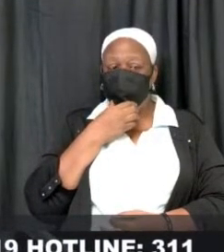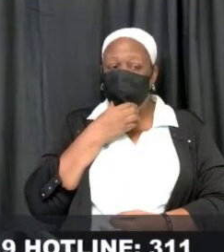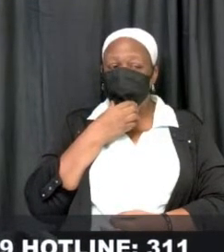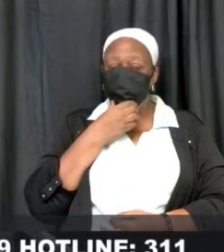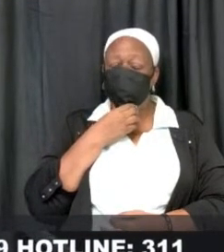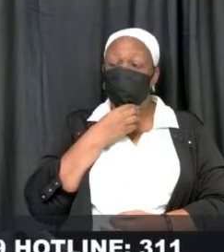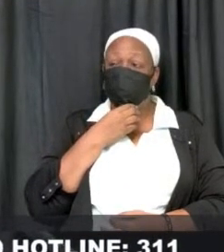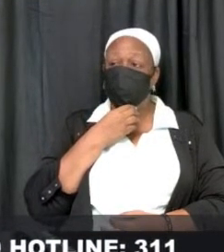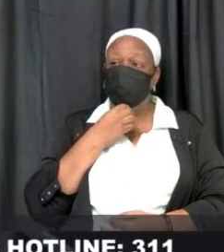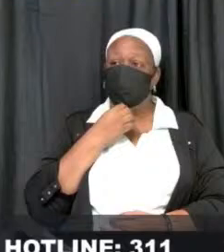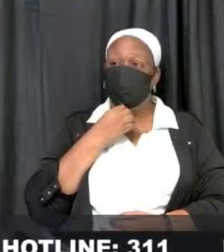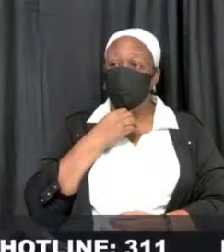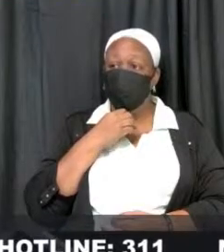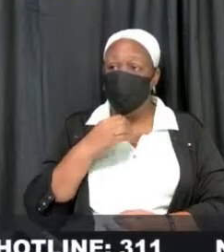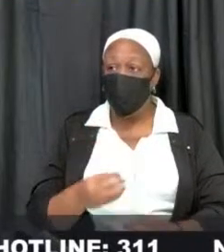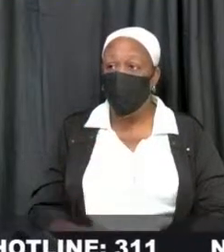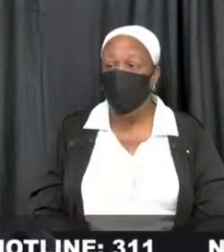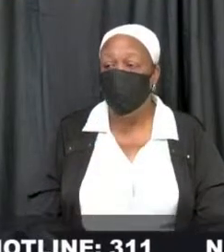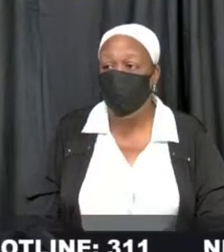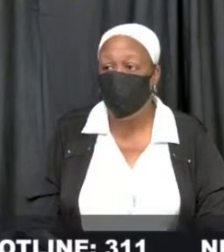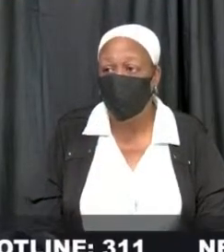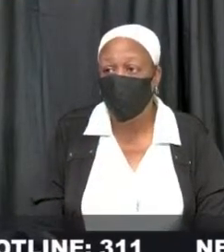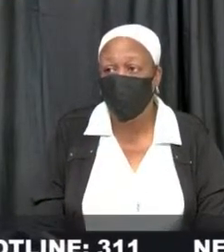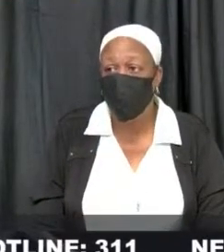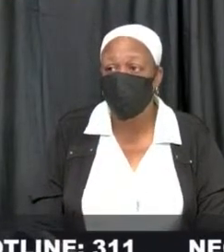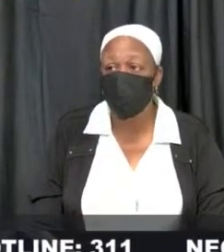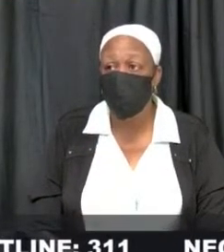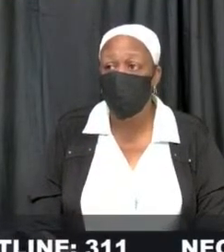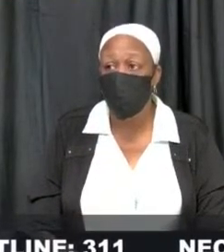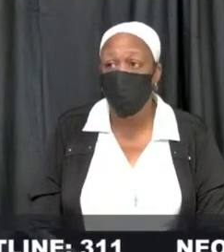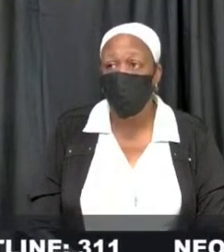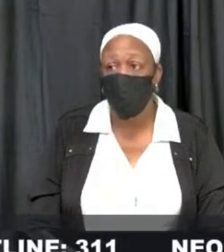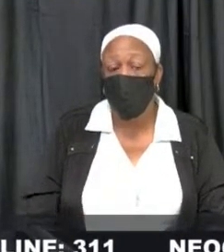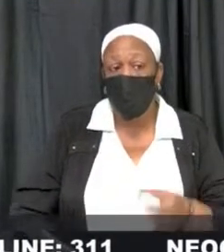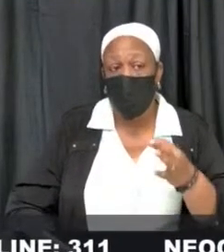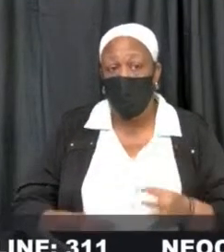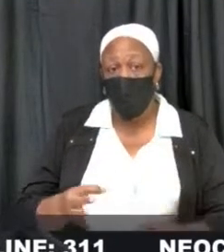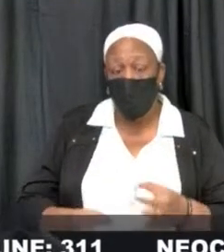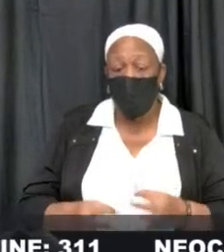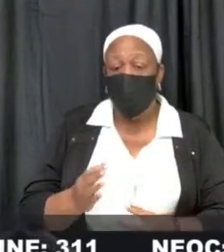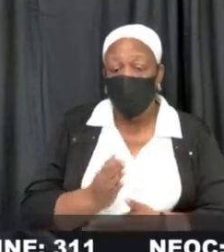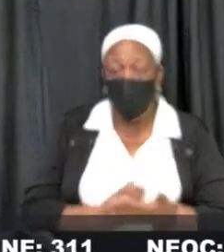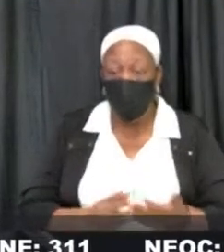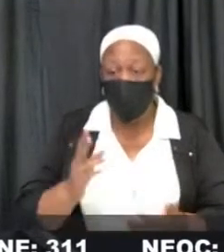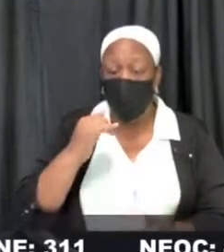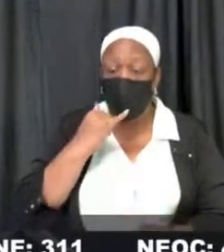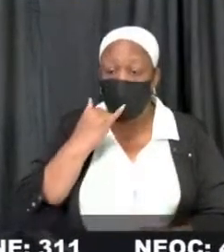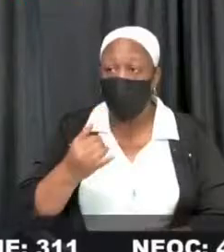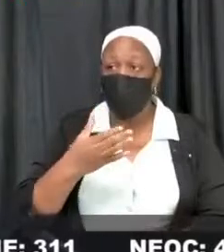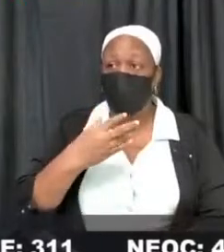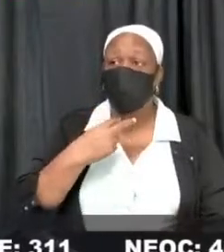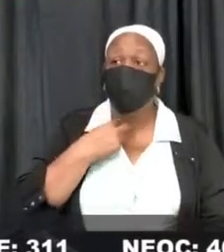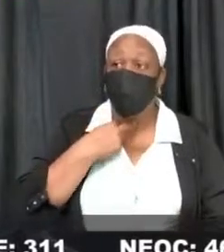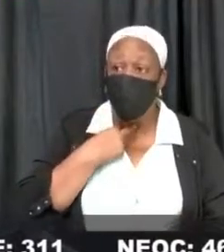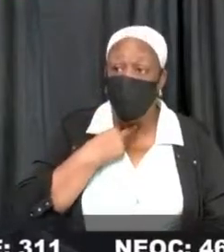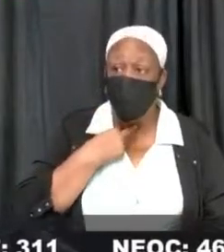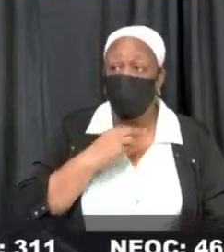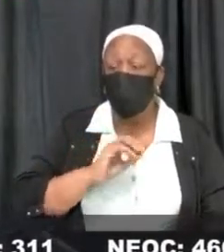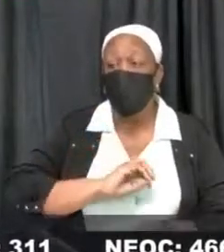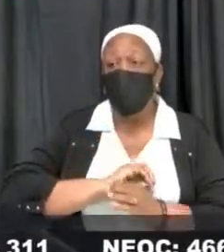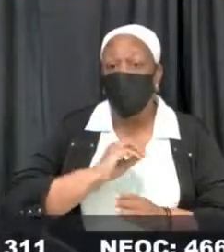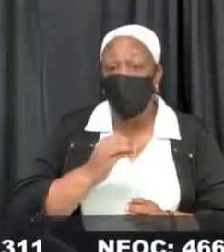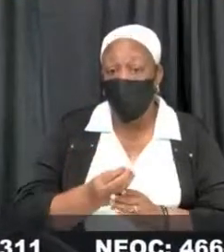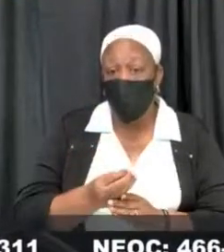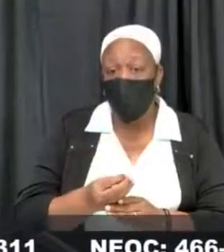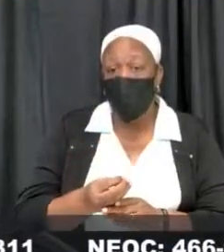a pregnant woman who is at risk, she can take the vaccine, and or if she's breastfeeding, she also